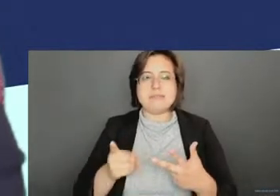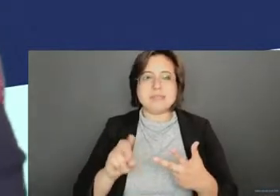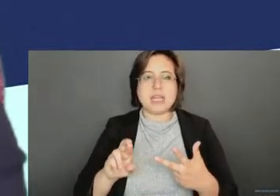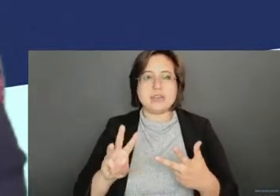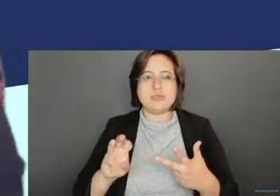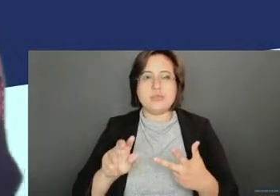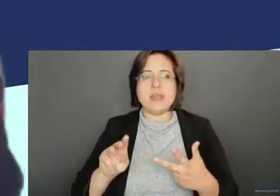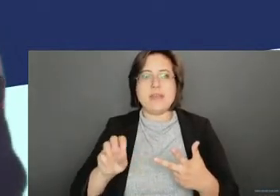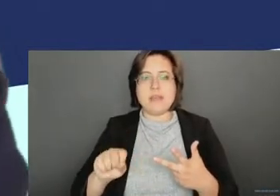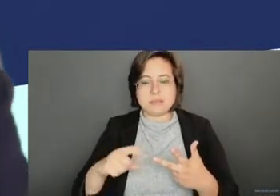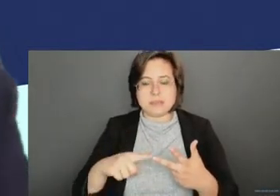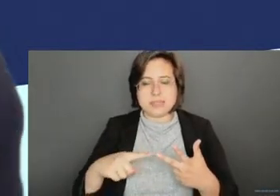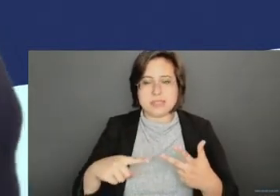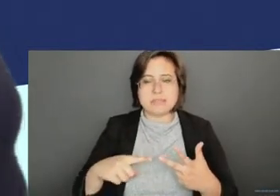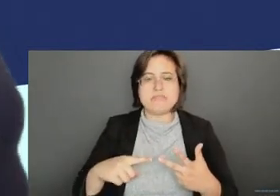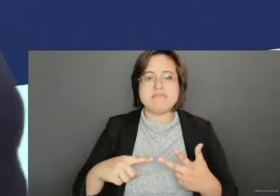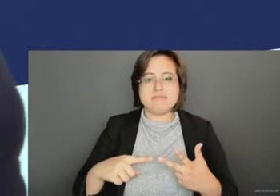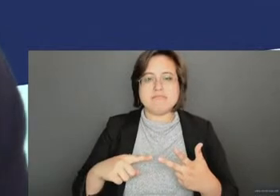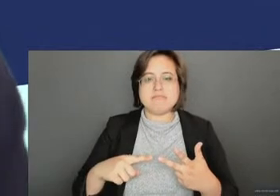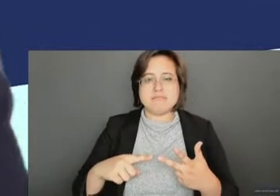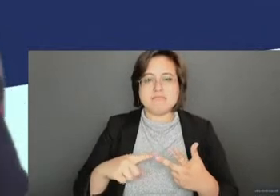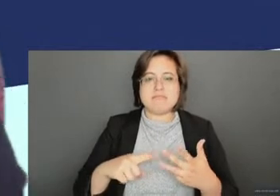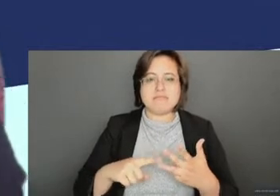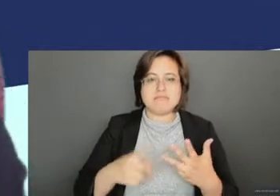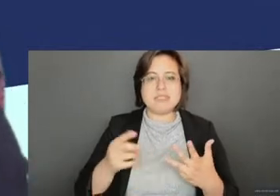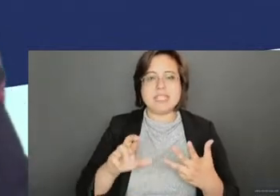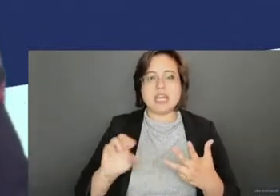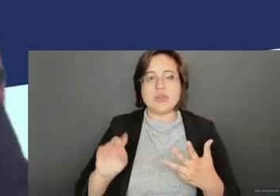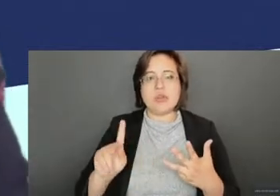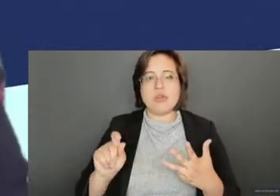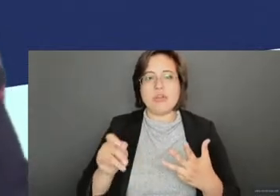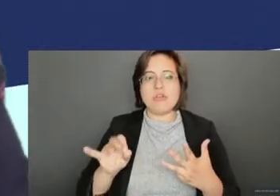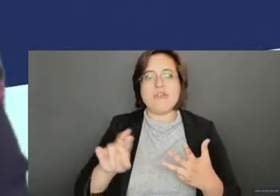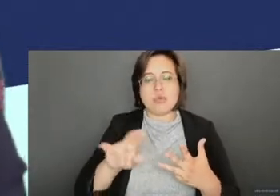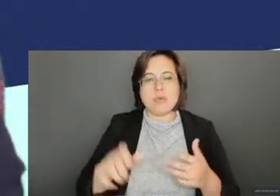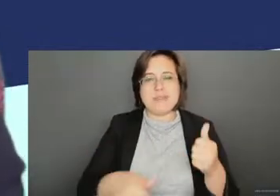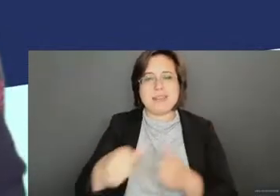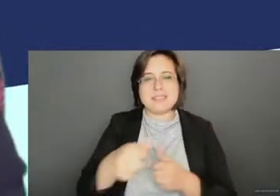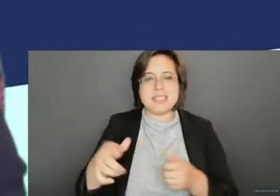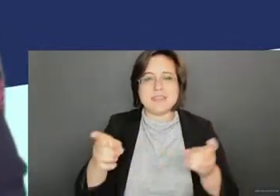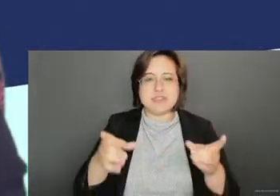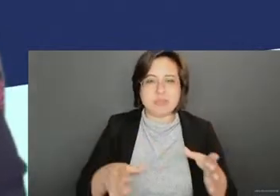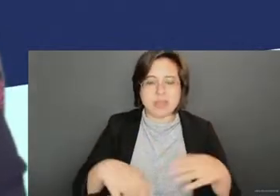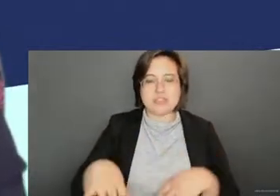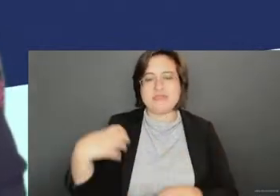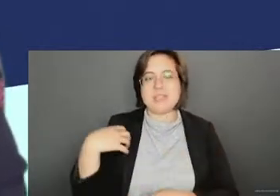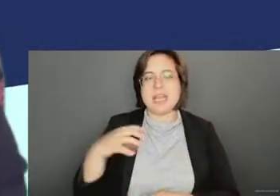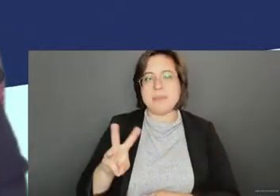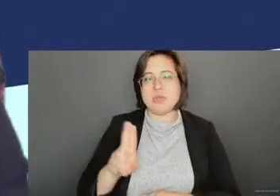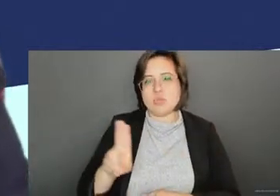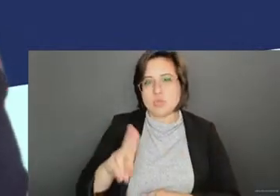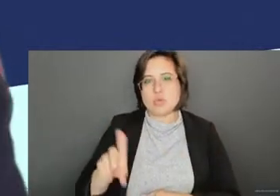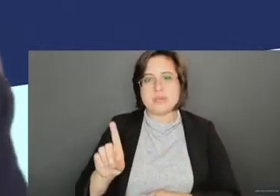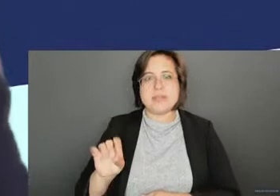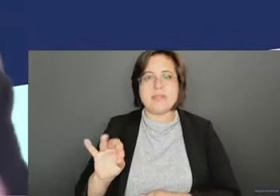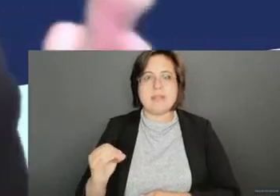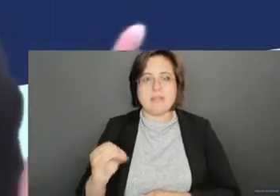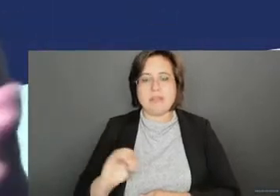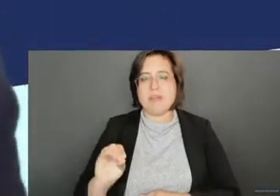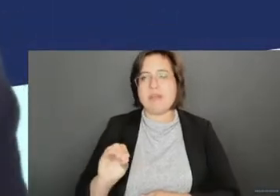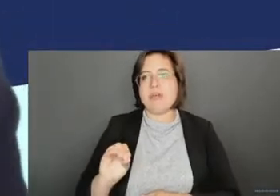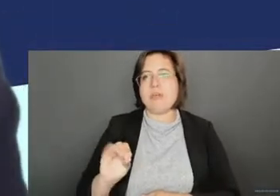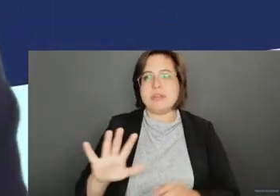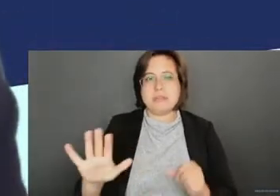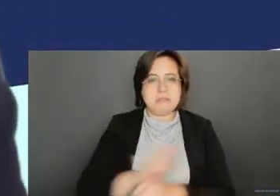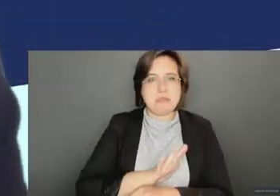Williams. Thank you to Dr. Okafor, our Executive Director, to Captain Wu, our DFO, yes, to the entire